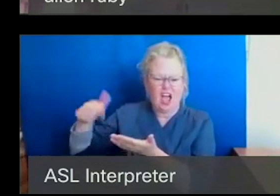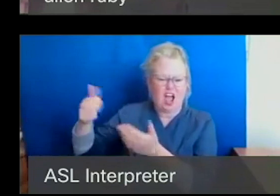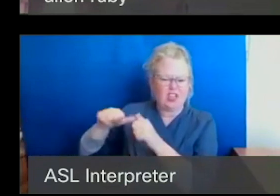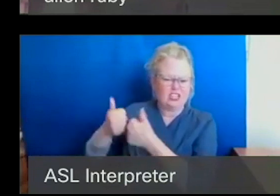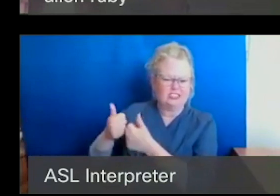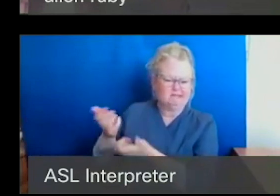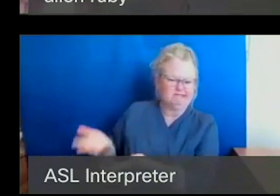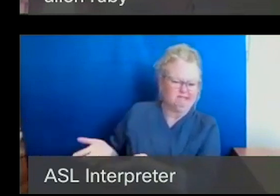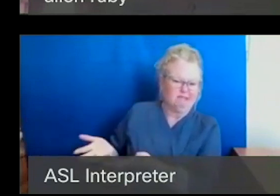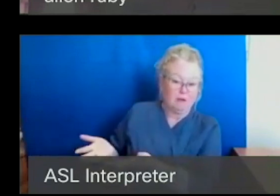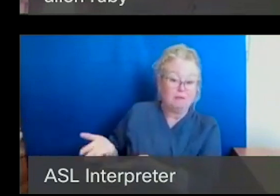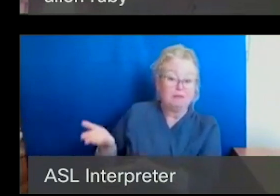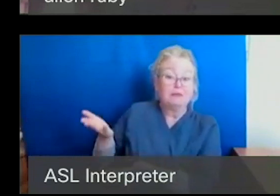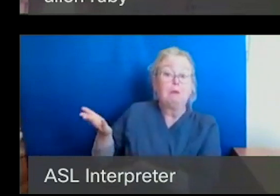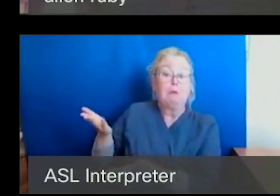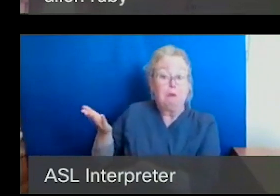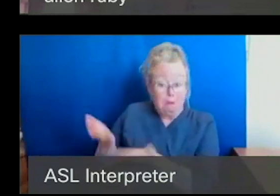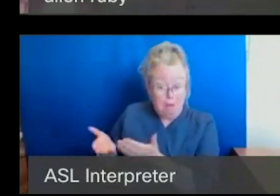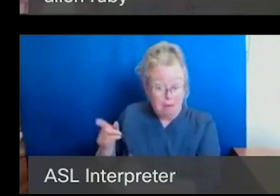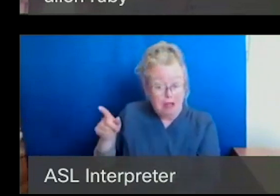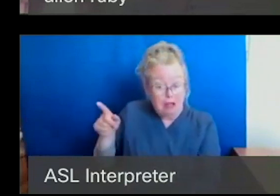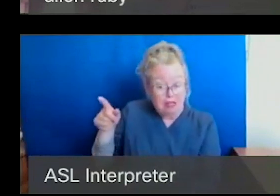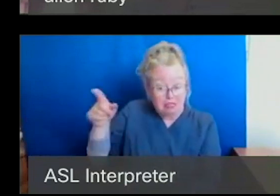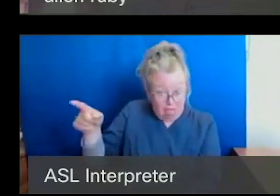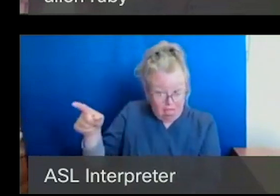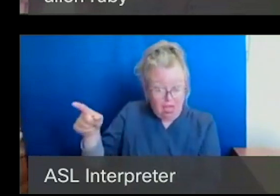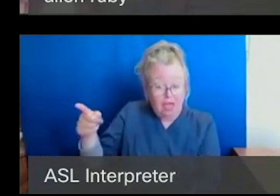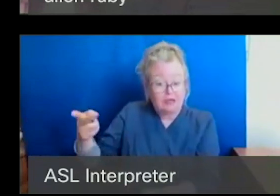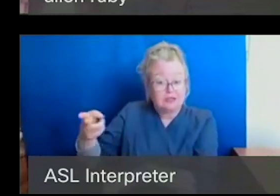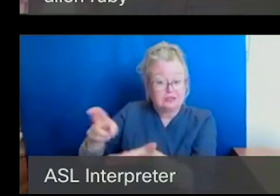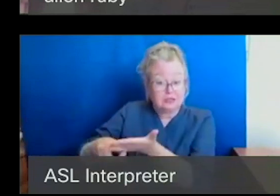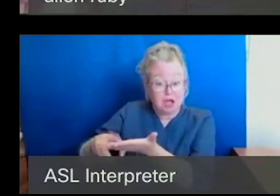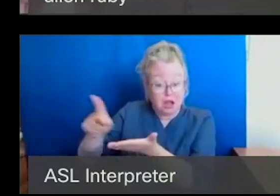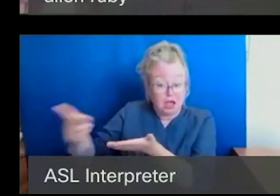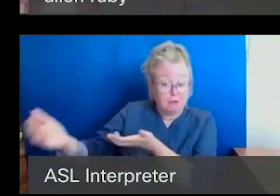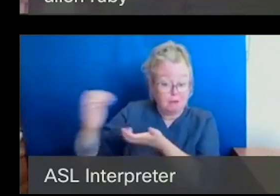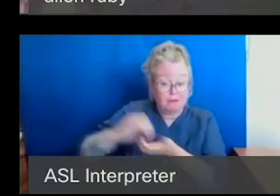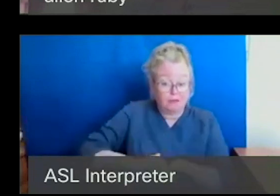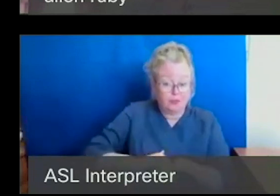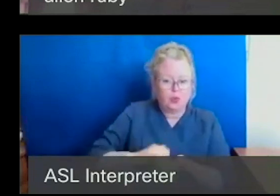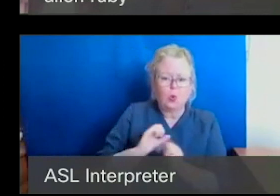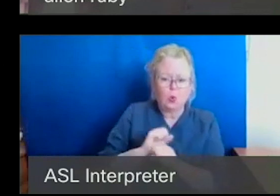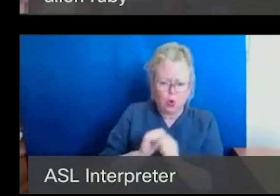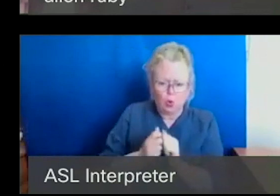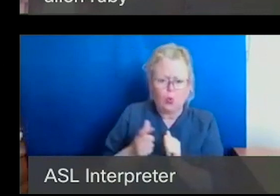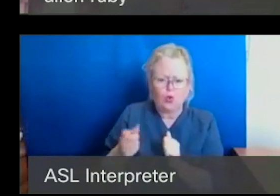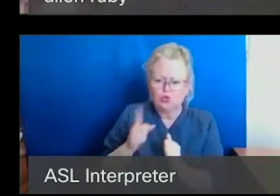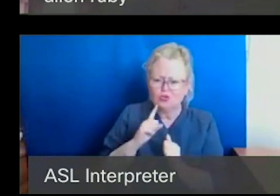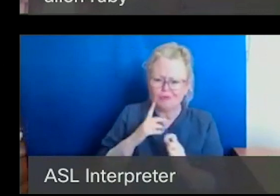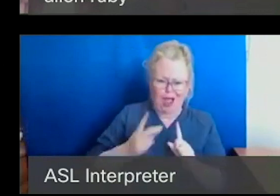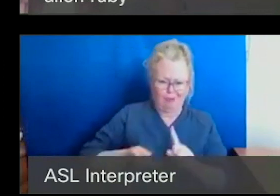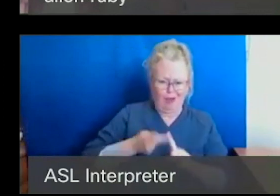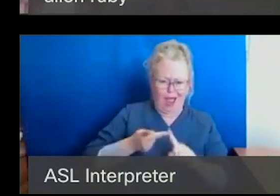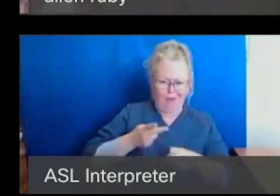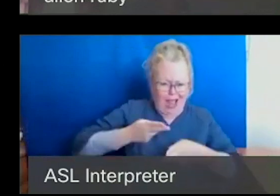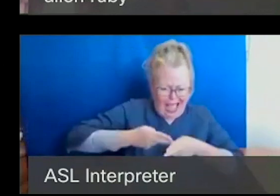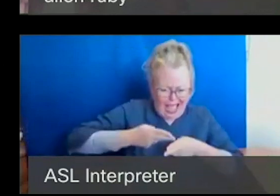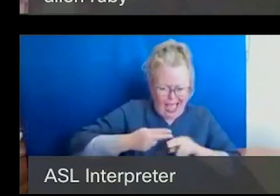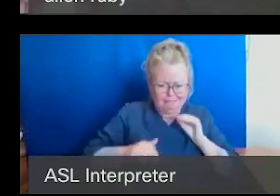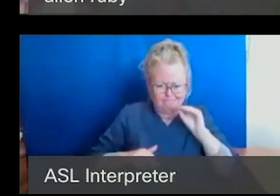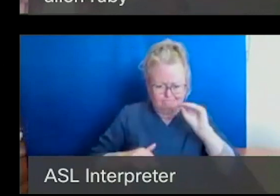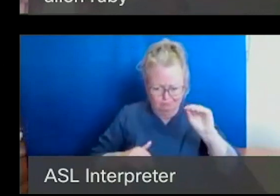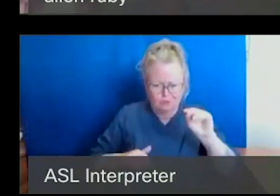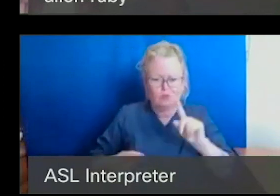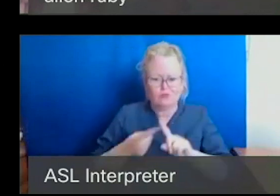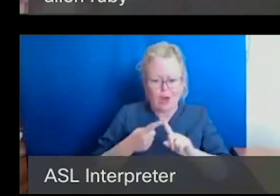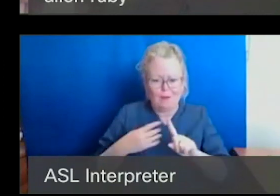other agency can be a collaborator on this project, and that's fine. But again, the applicant